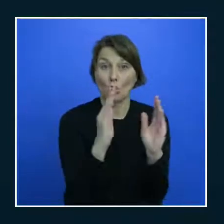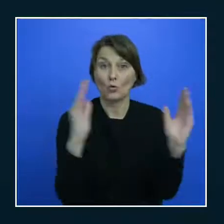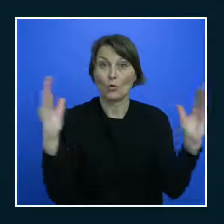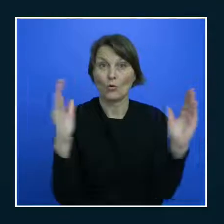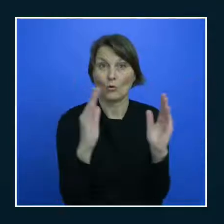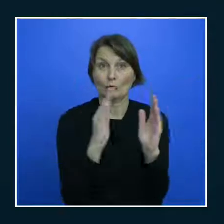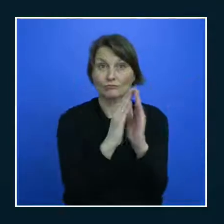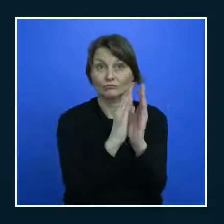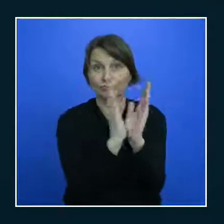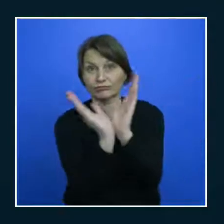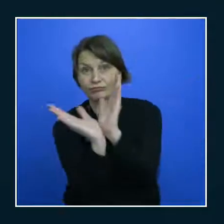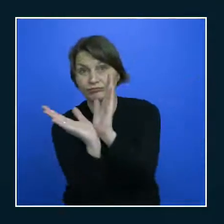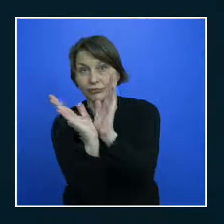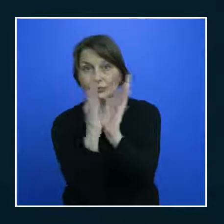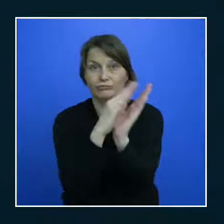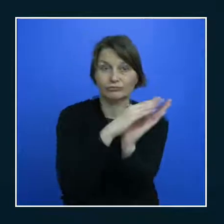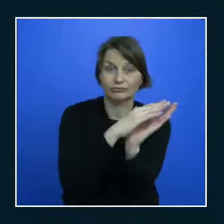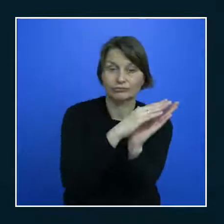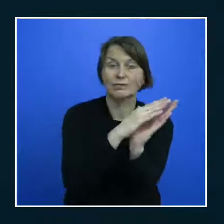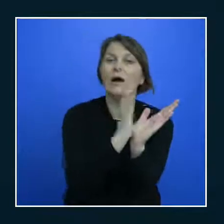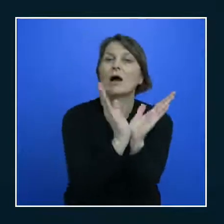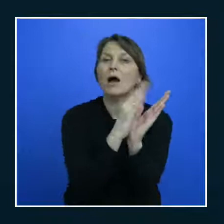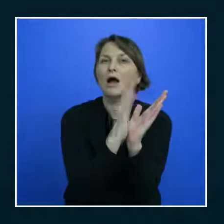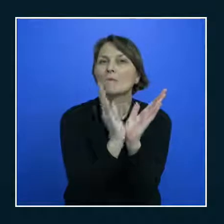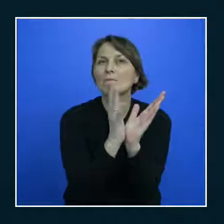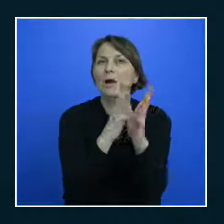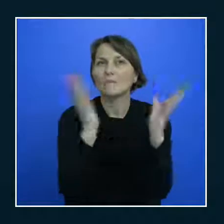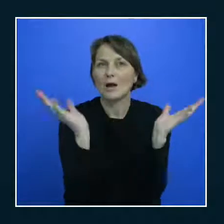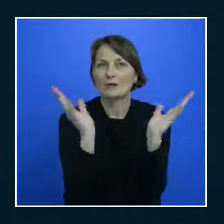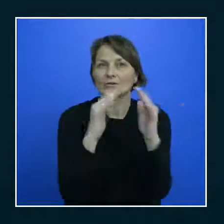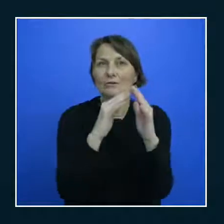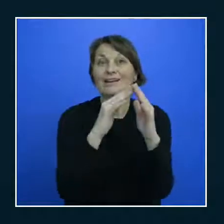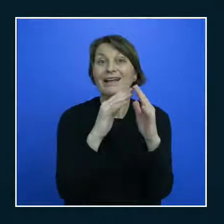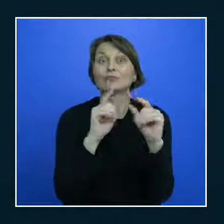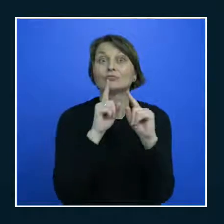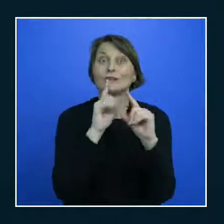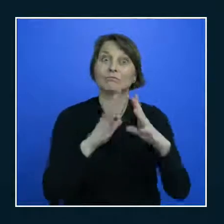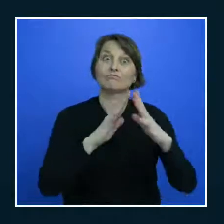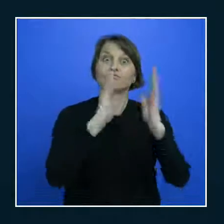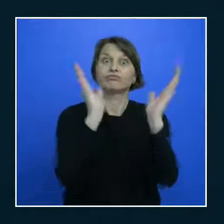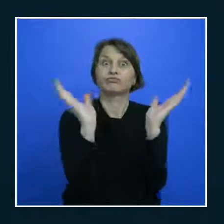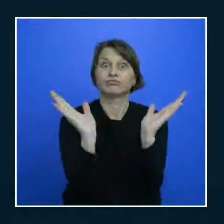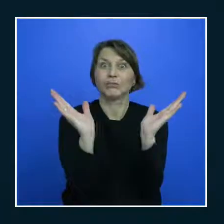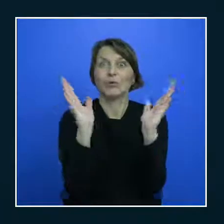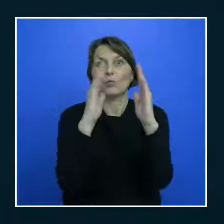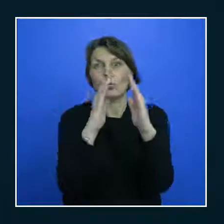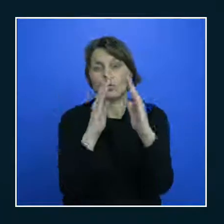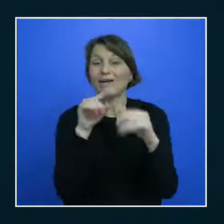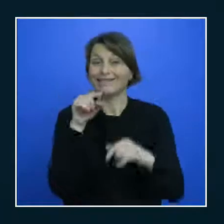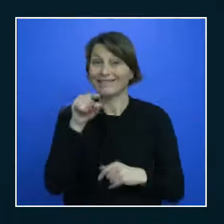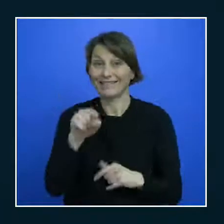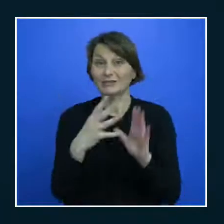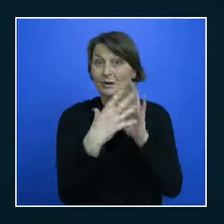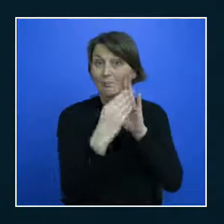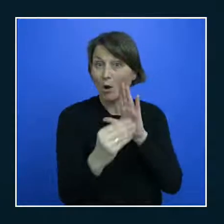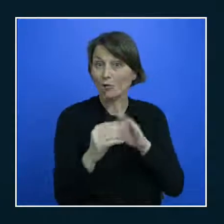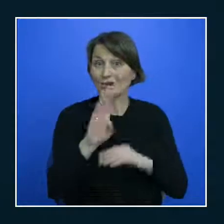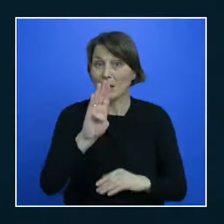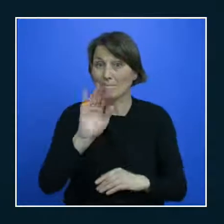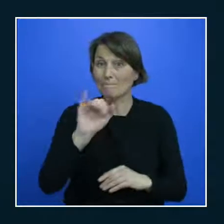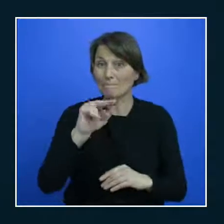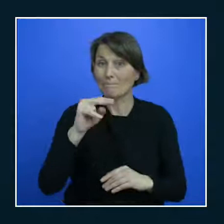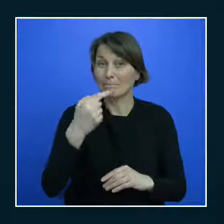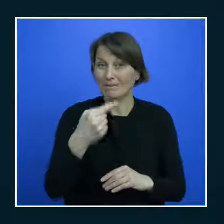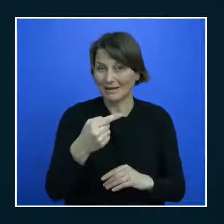And so what we're doing now is we're taking the results, using the Bing models, finding similar words